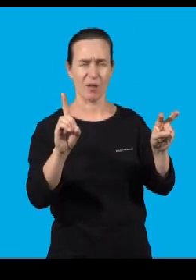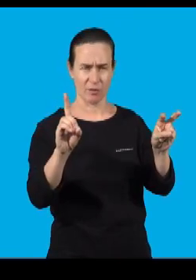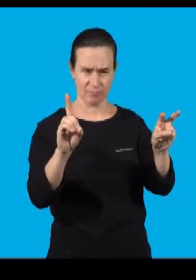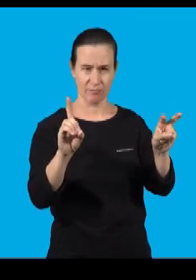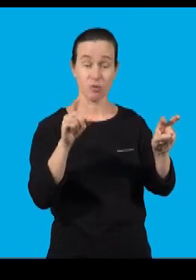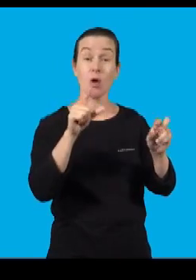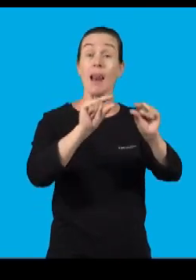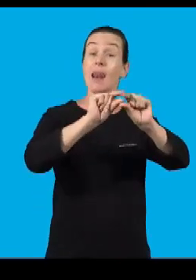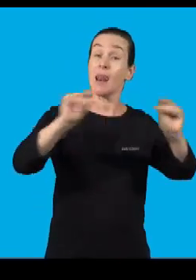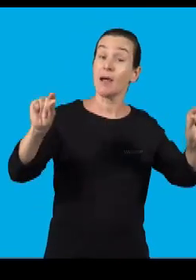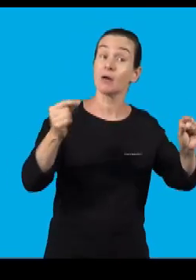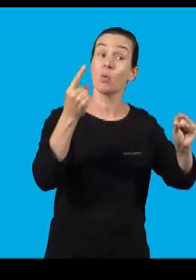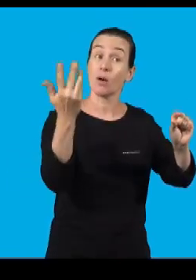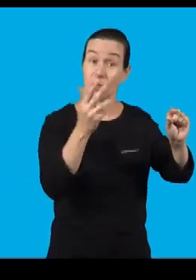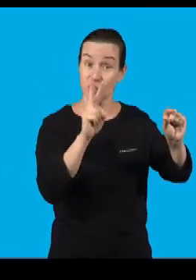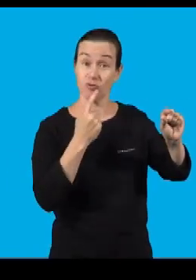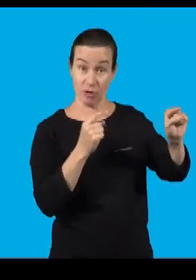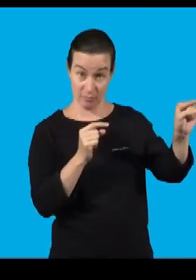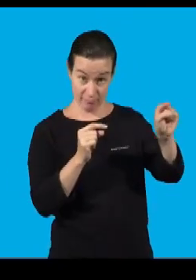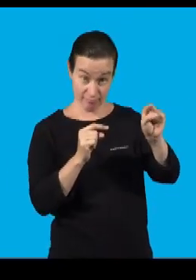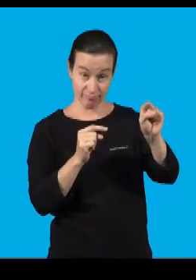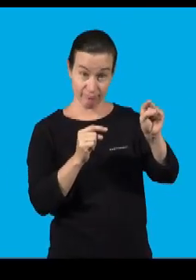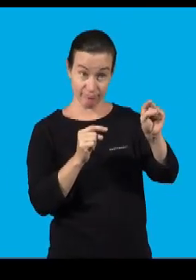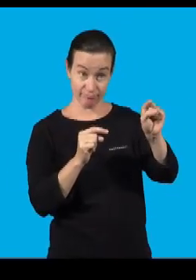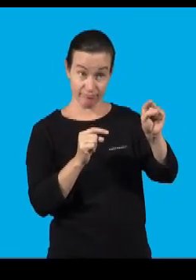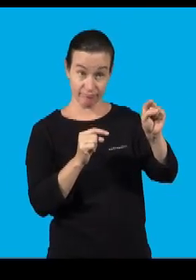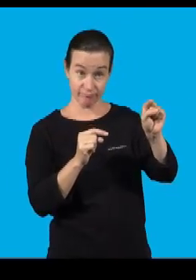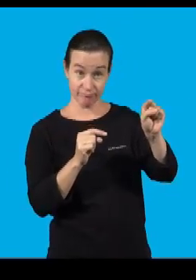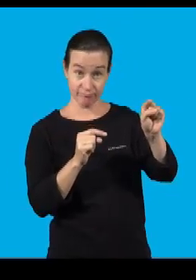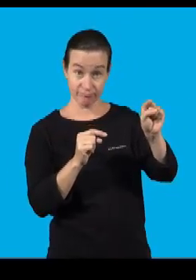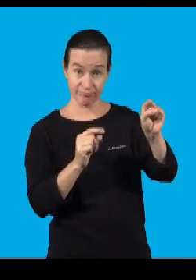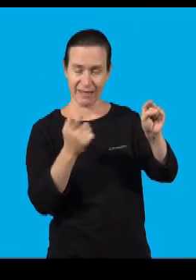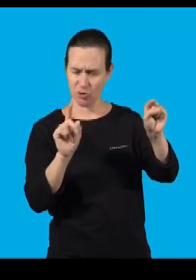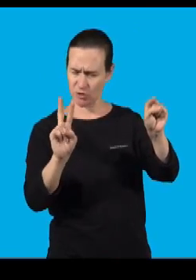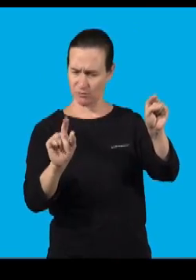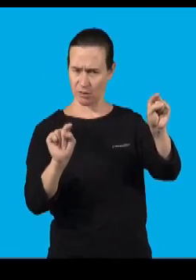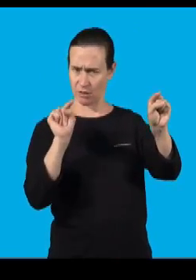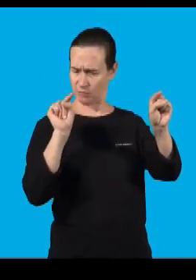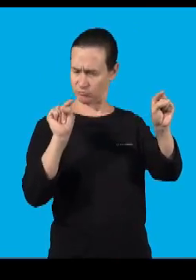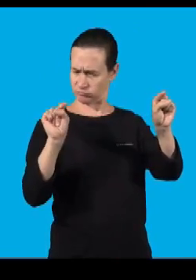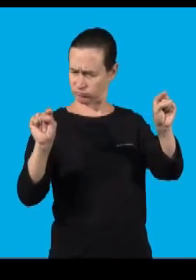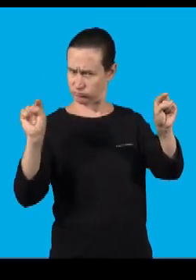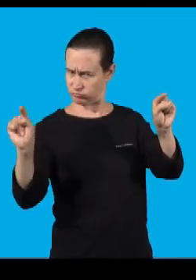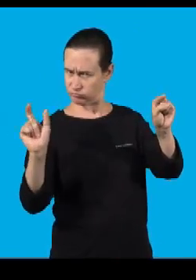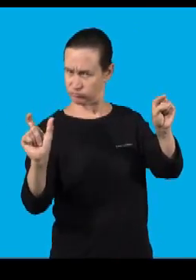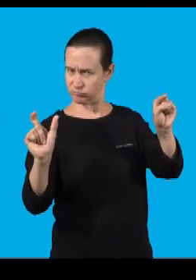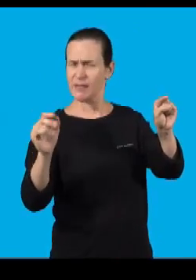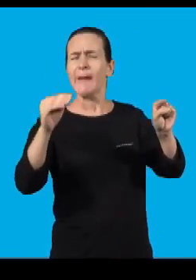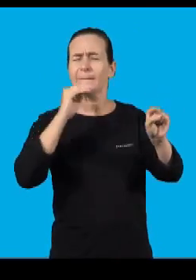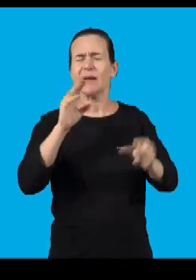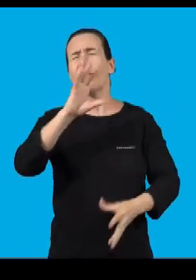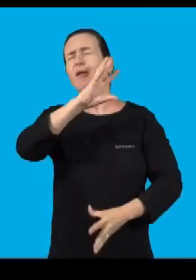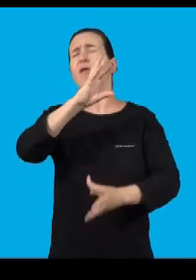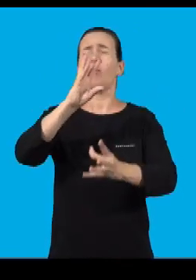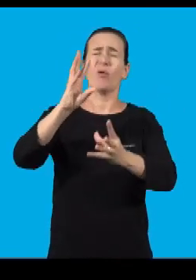So it starts here with he growled. Then can you see the ellipsis? The ellipsis means there's a missing part. So they're not going to give you the